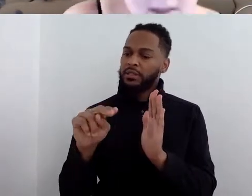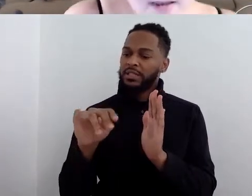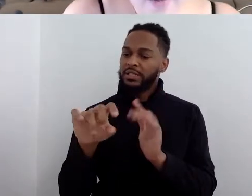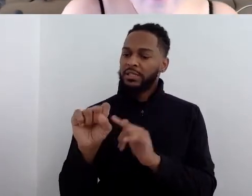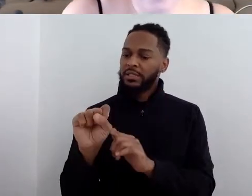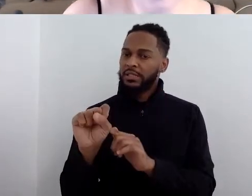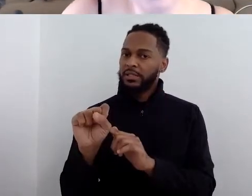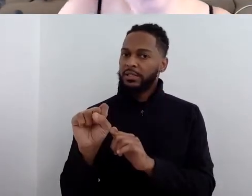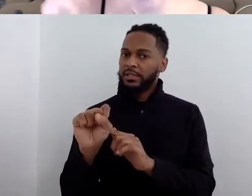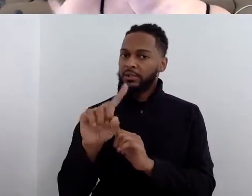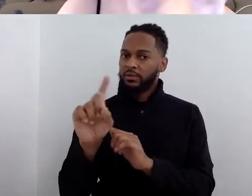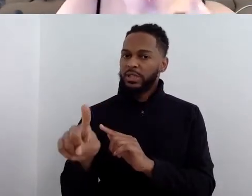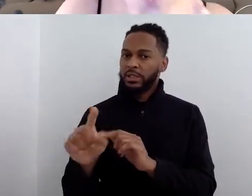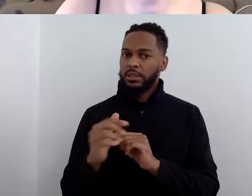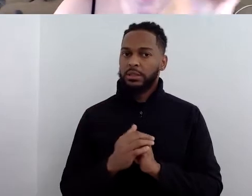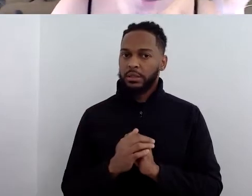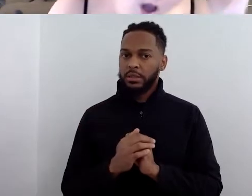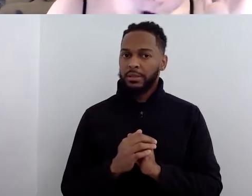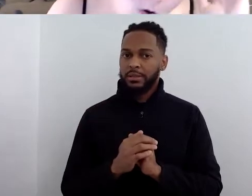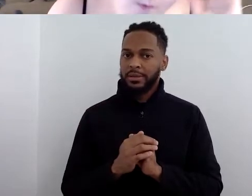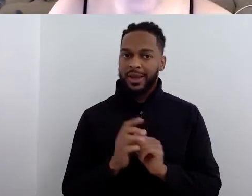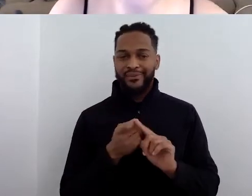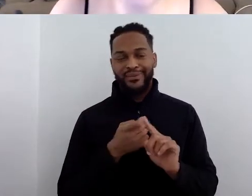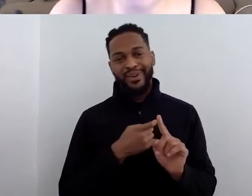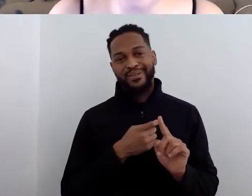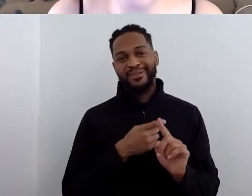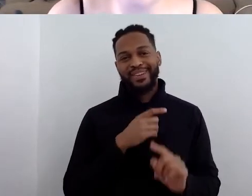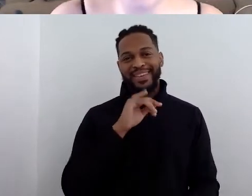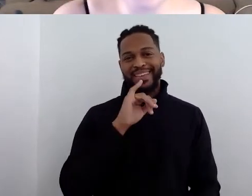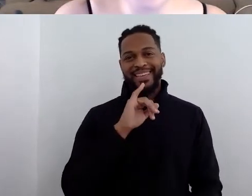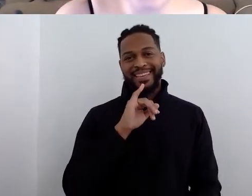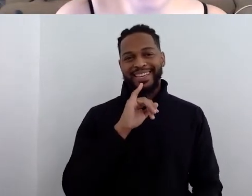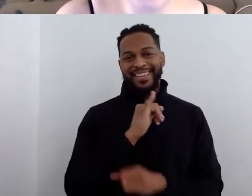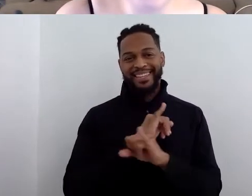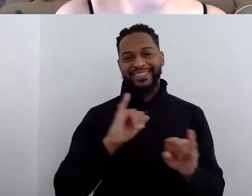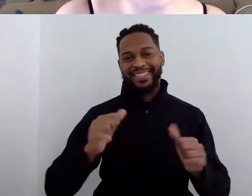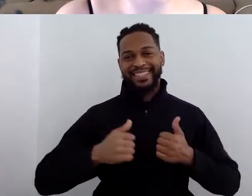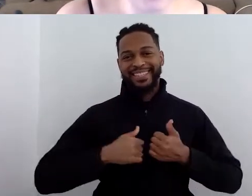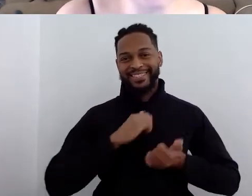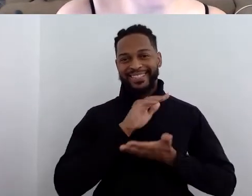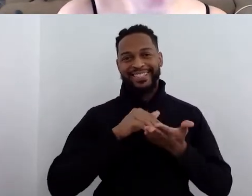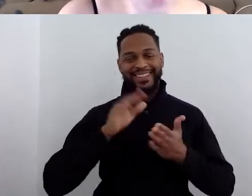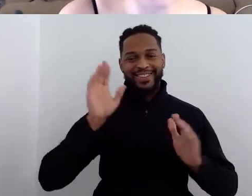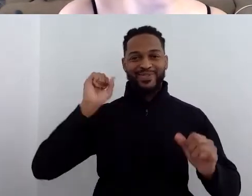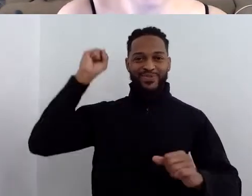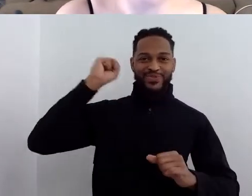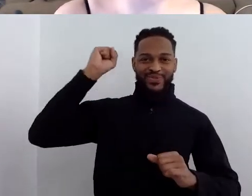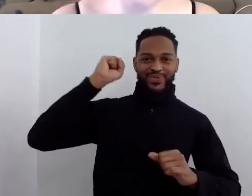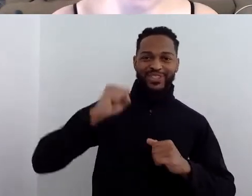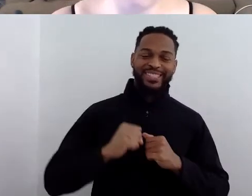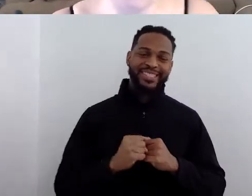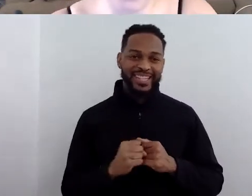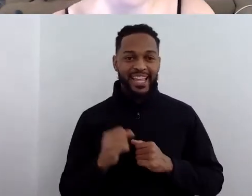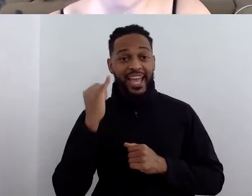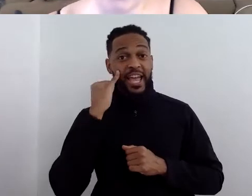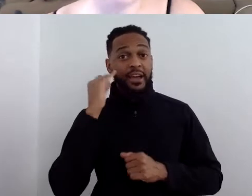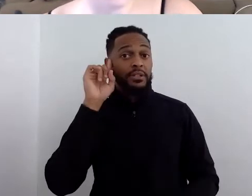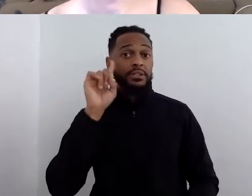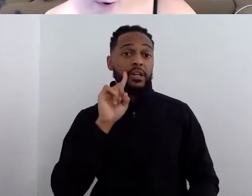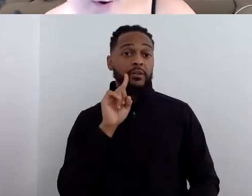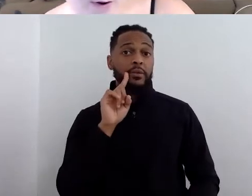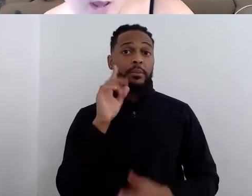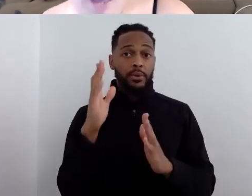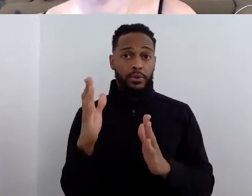Harlem Independent Living Center. Woo, woo, hello. If a deaf person requests the accommodation for